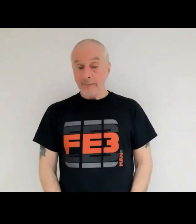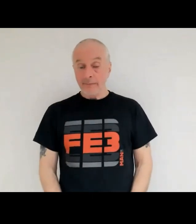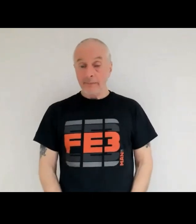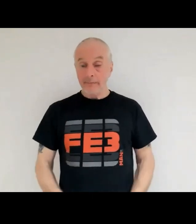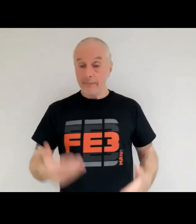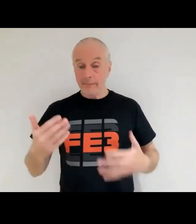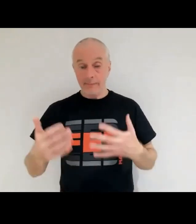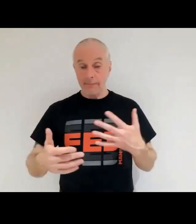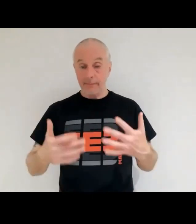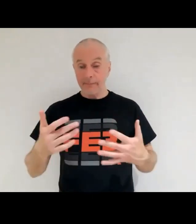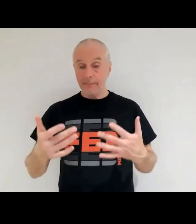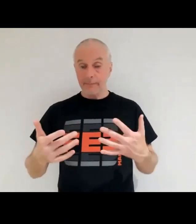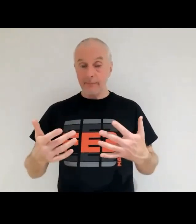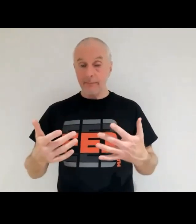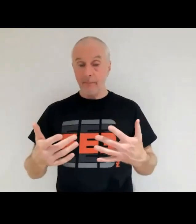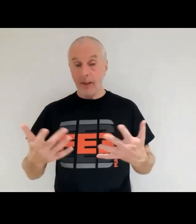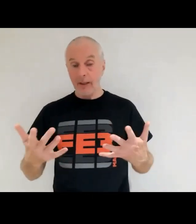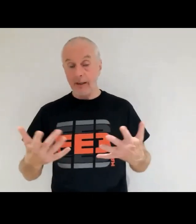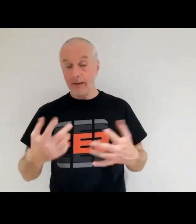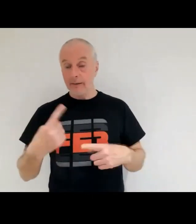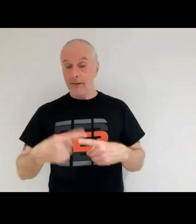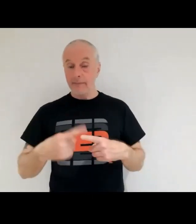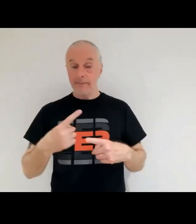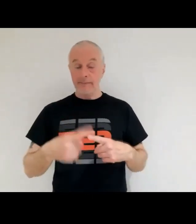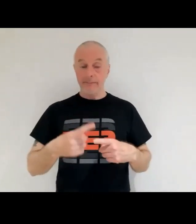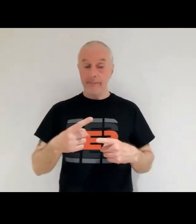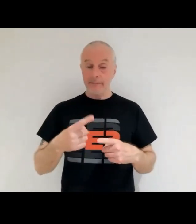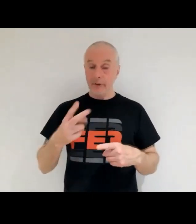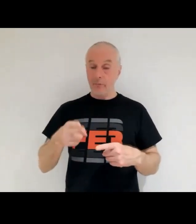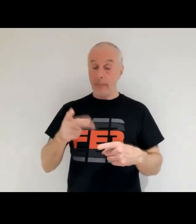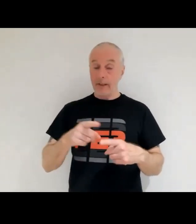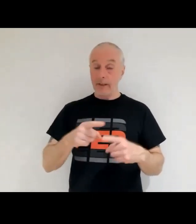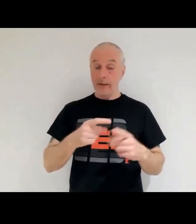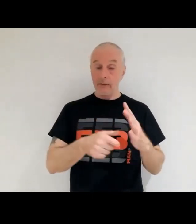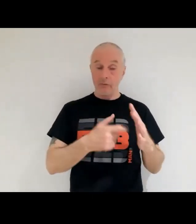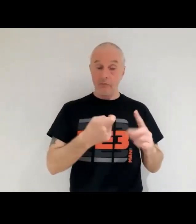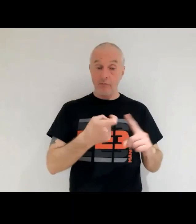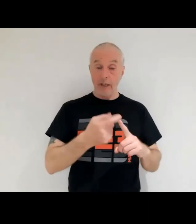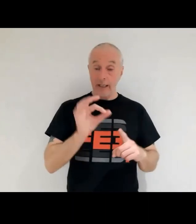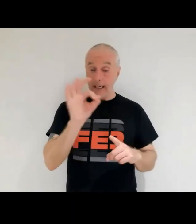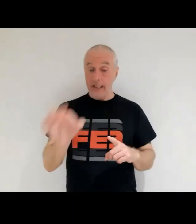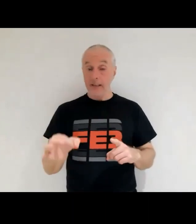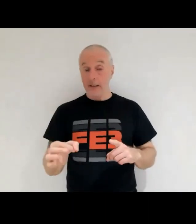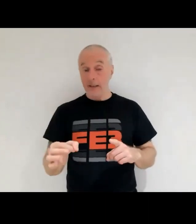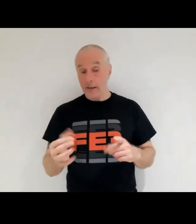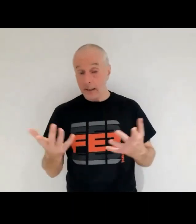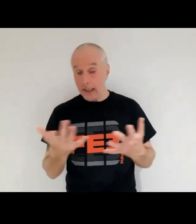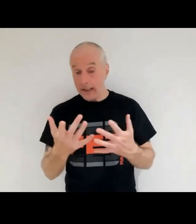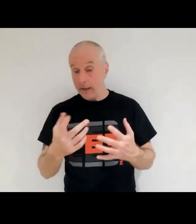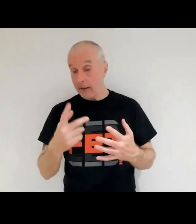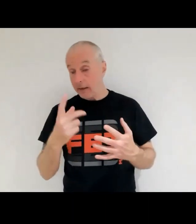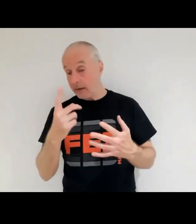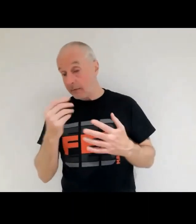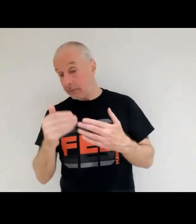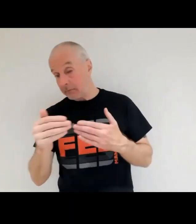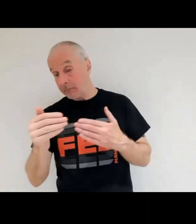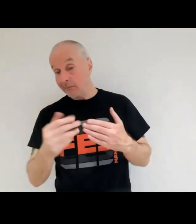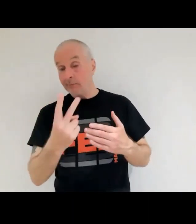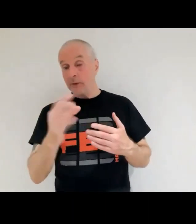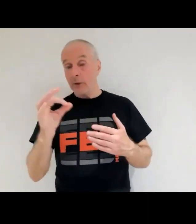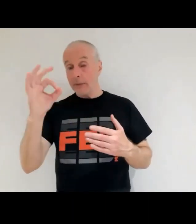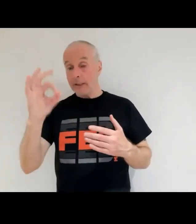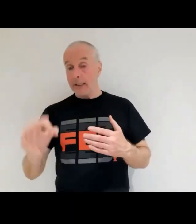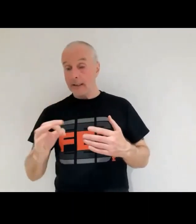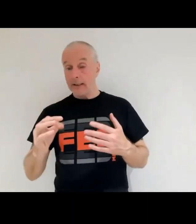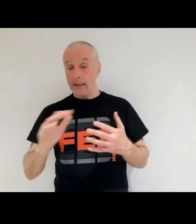But essentially, so I'll very quickly repeat it. Rick asked, is there any intention to use the 20% hydrogen